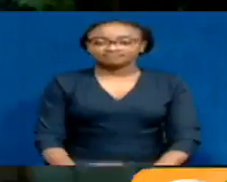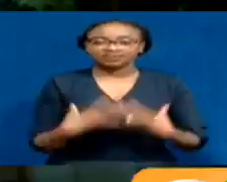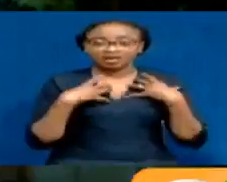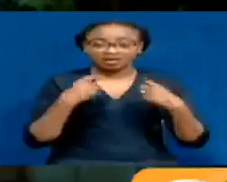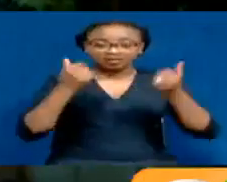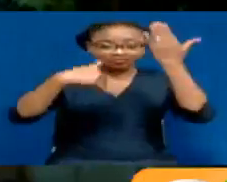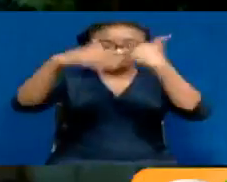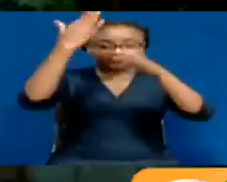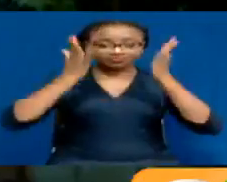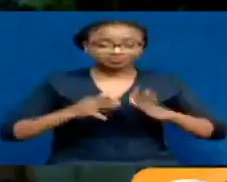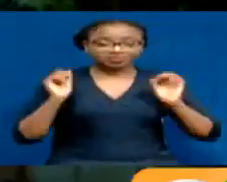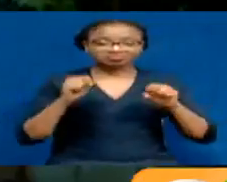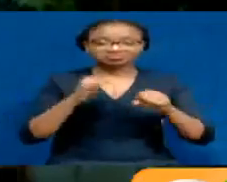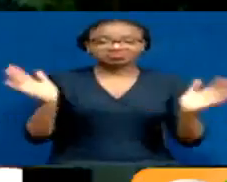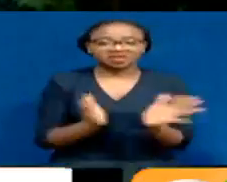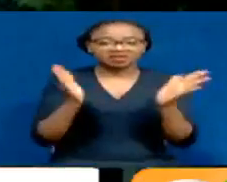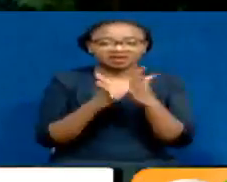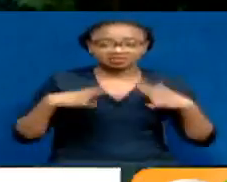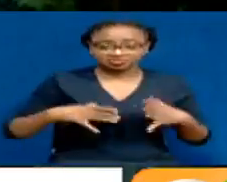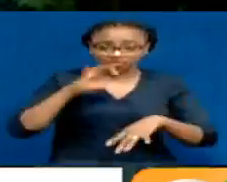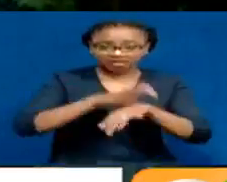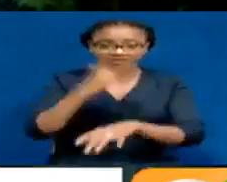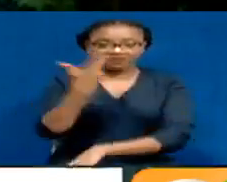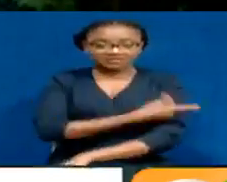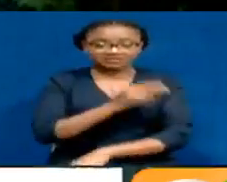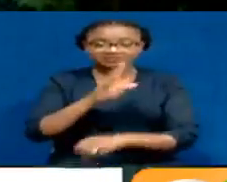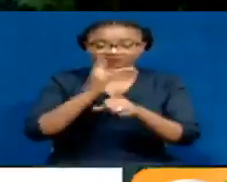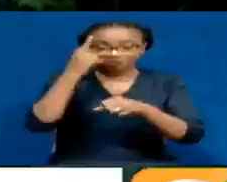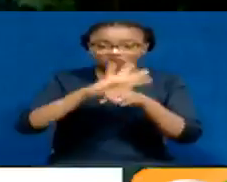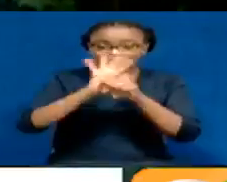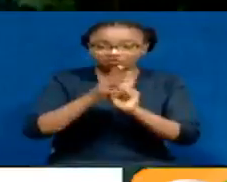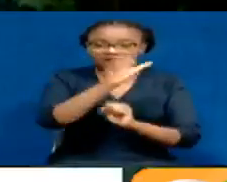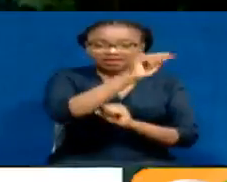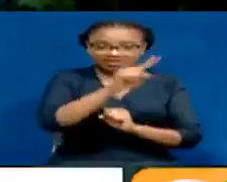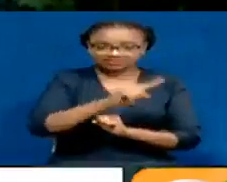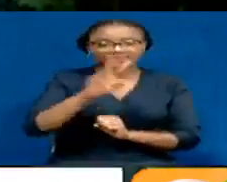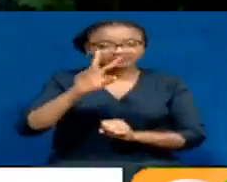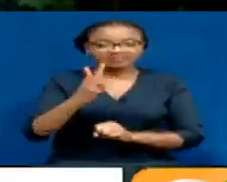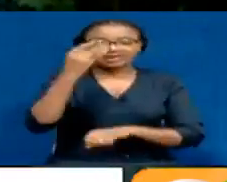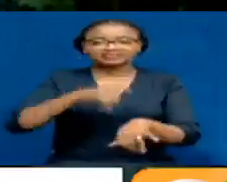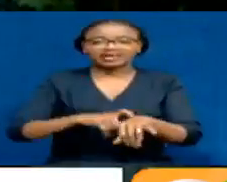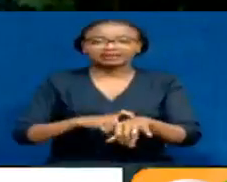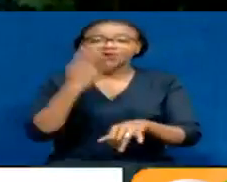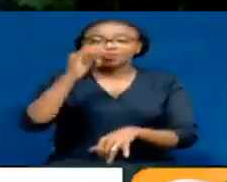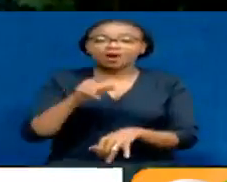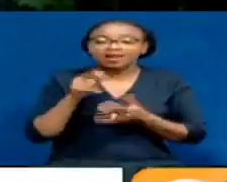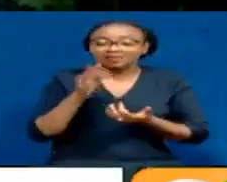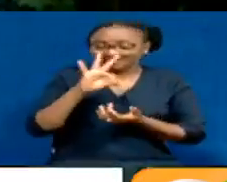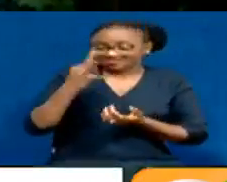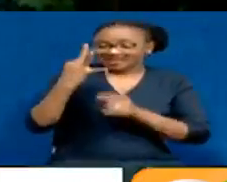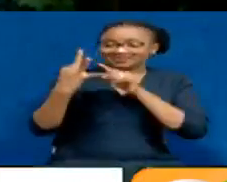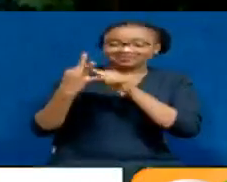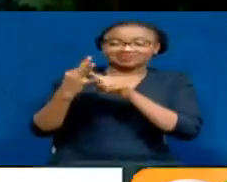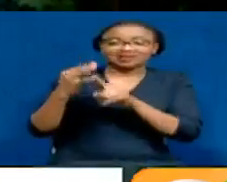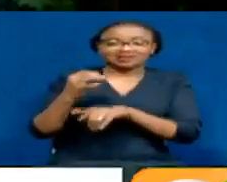health experts may soon recommend a third jab for AstraZeneca vaccine after a study by the Oxford University established that a third dose, at